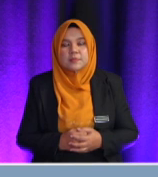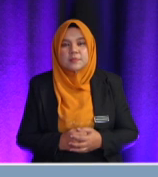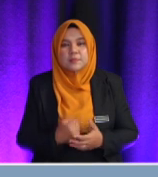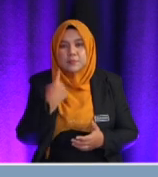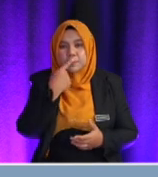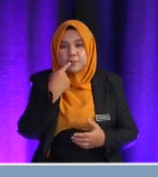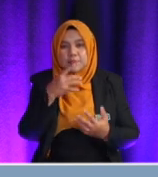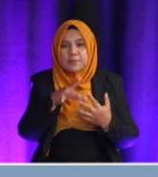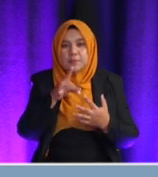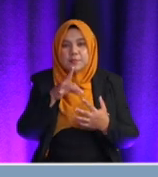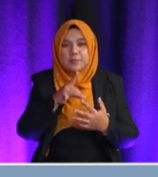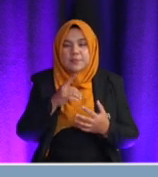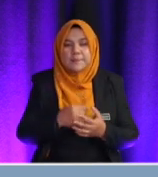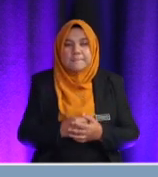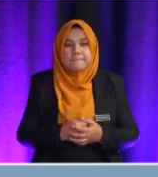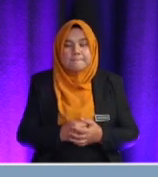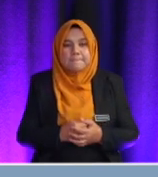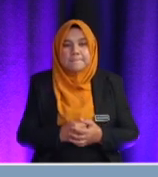choice?